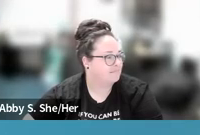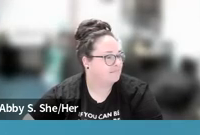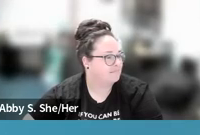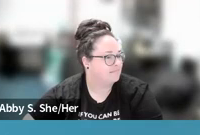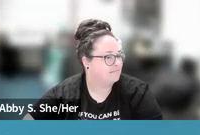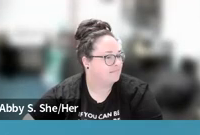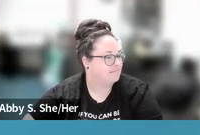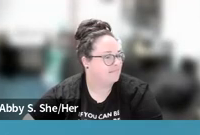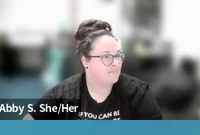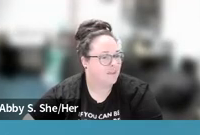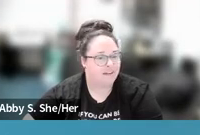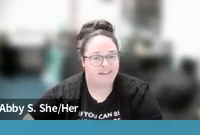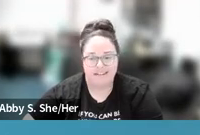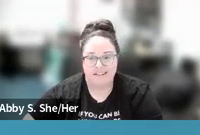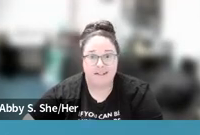today.